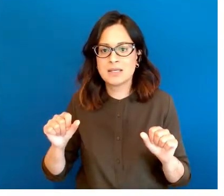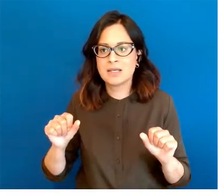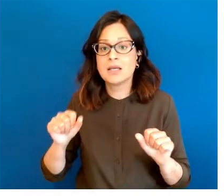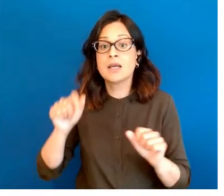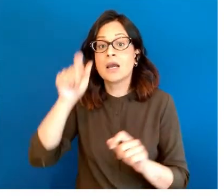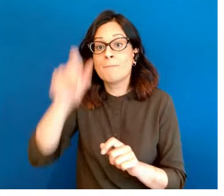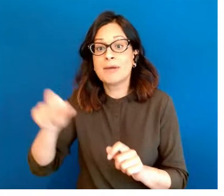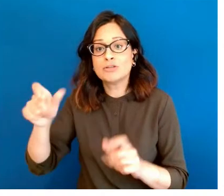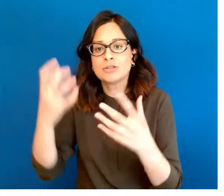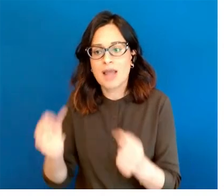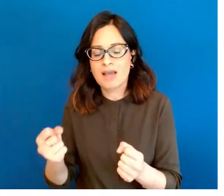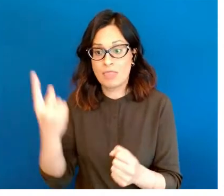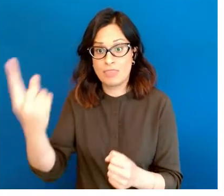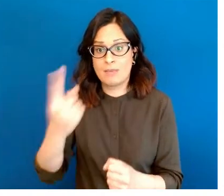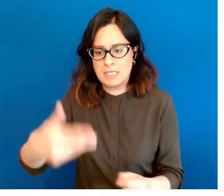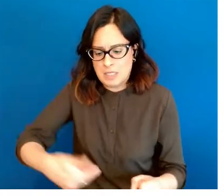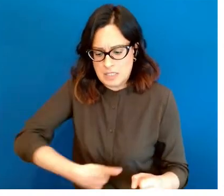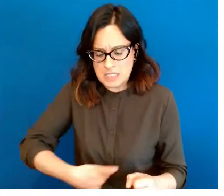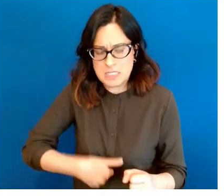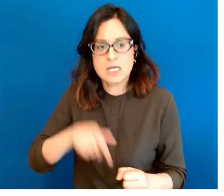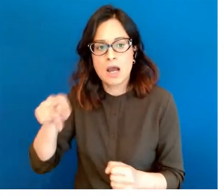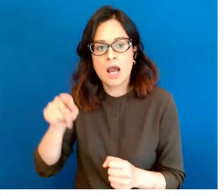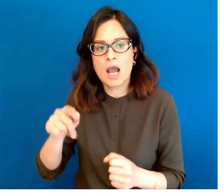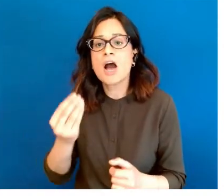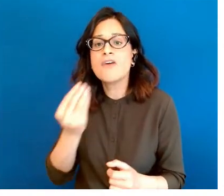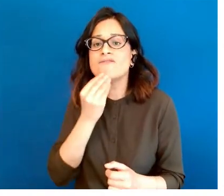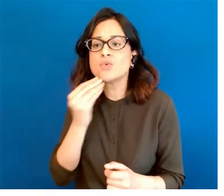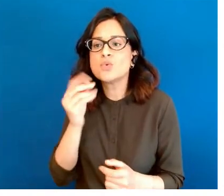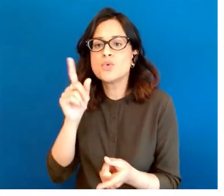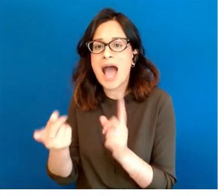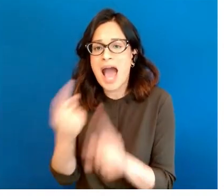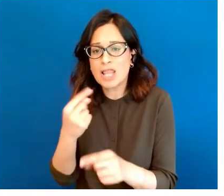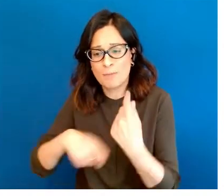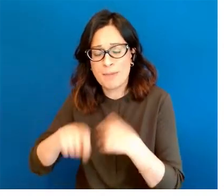sense themselves that food allergy is making them worse.